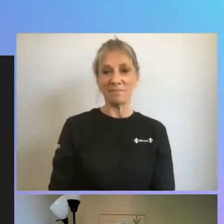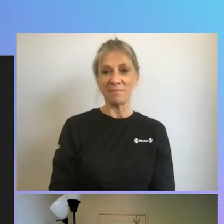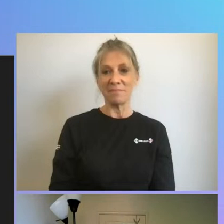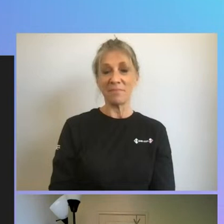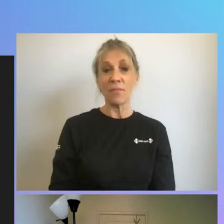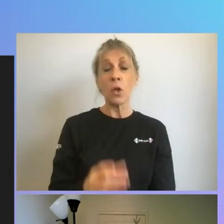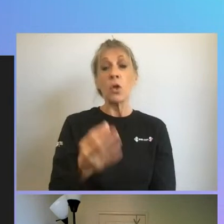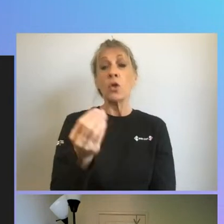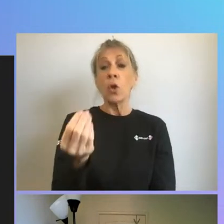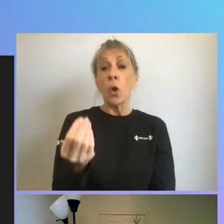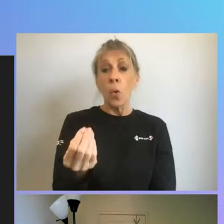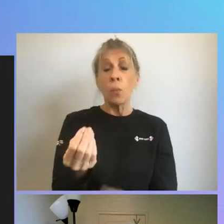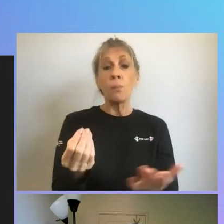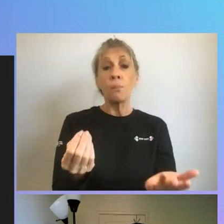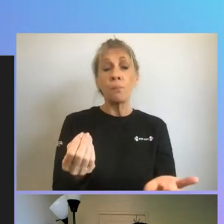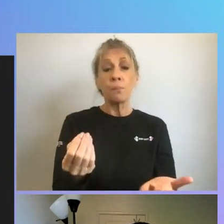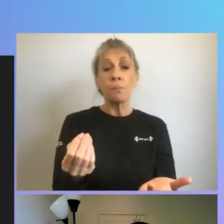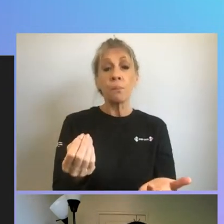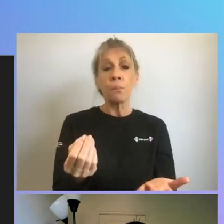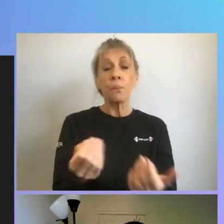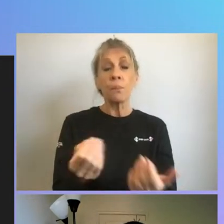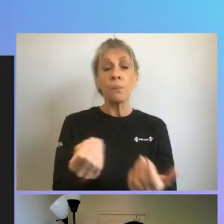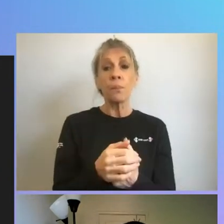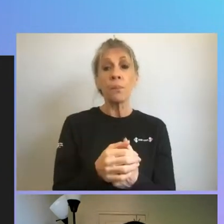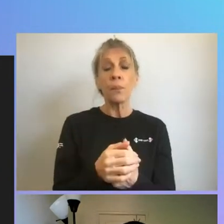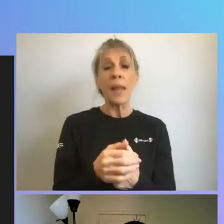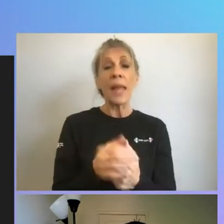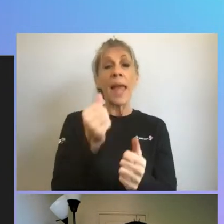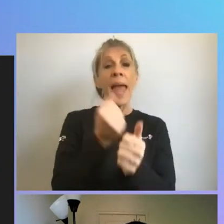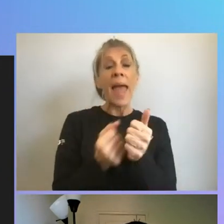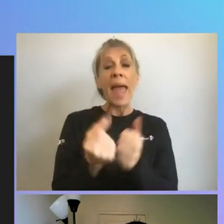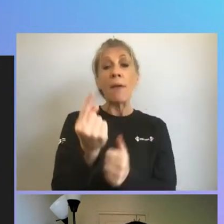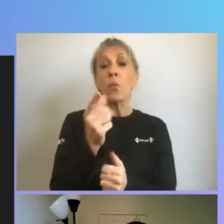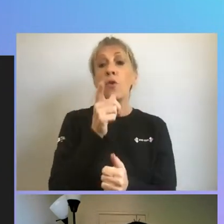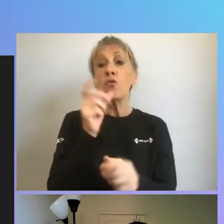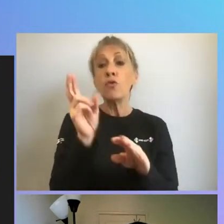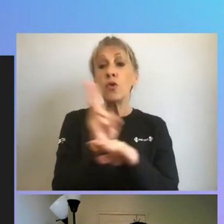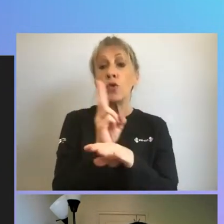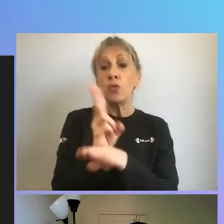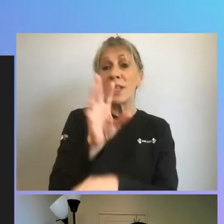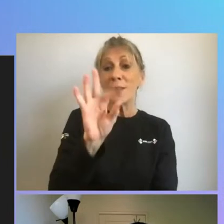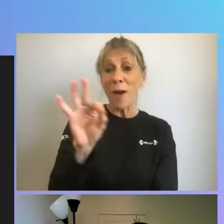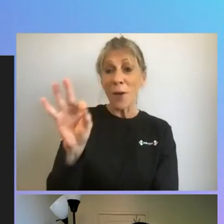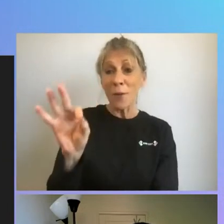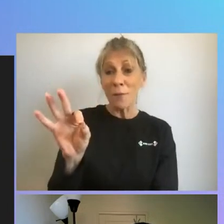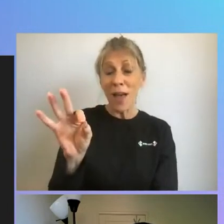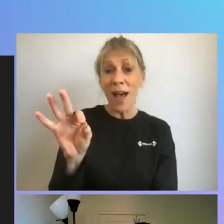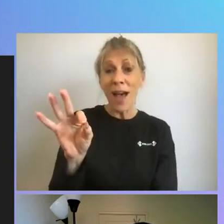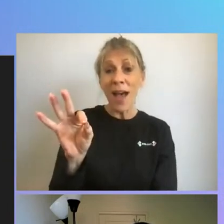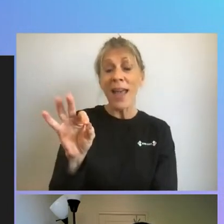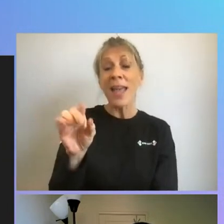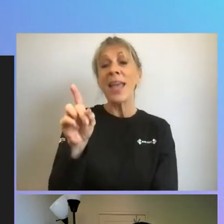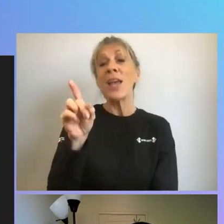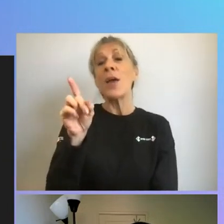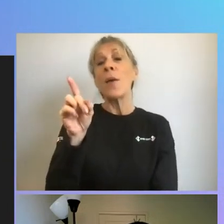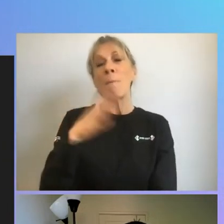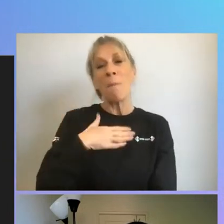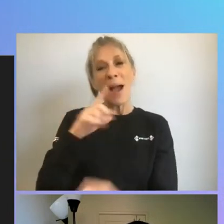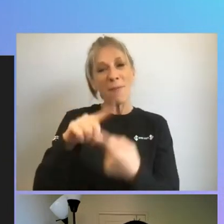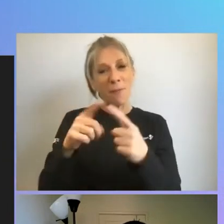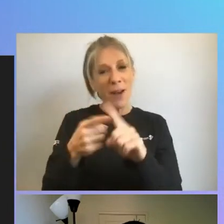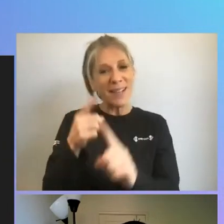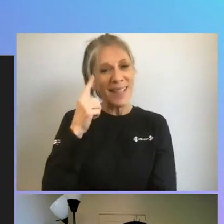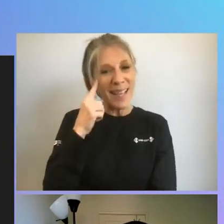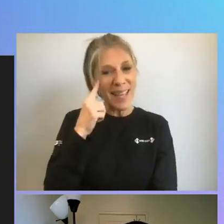And so, like pretty much everyone who uses Firefly, Susheta's probably thinking now,